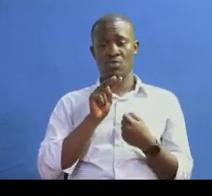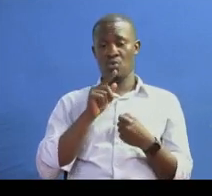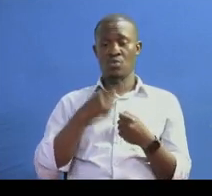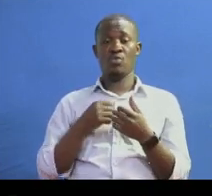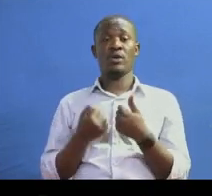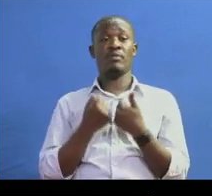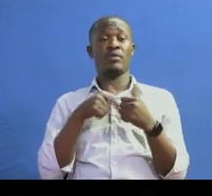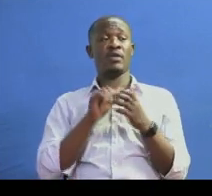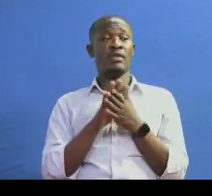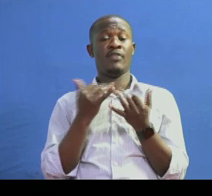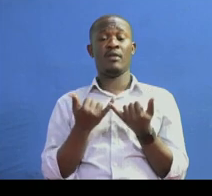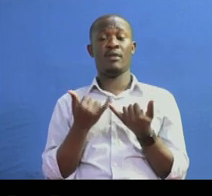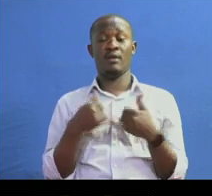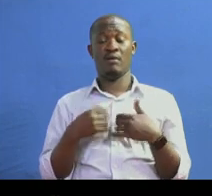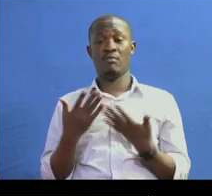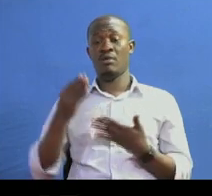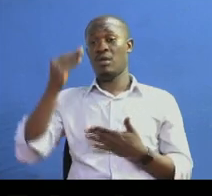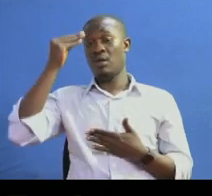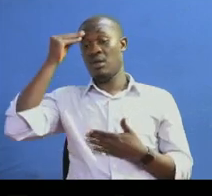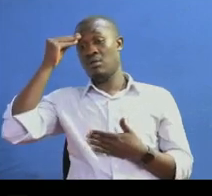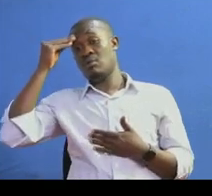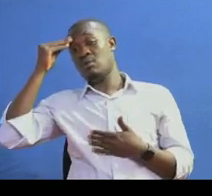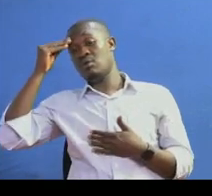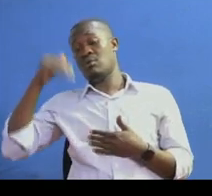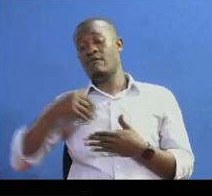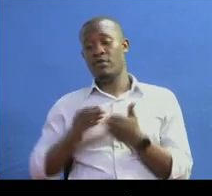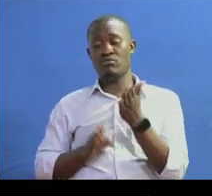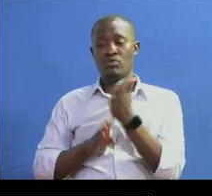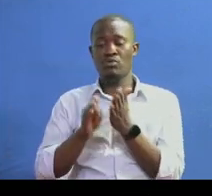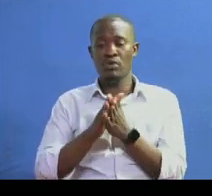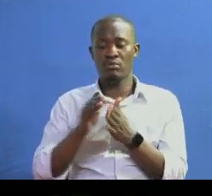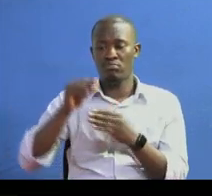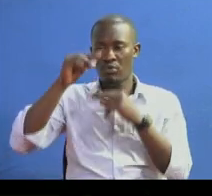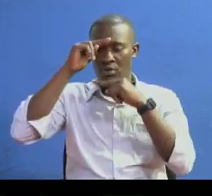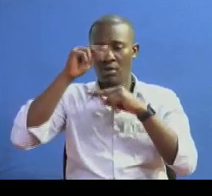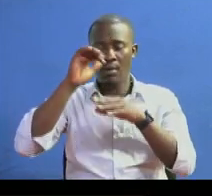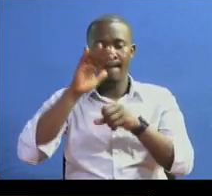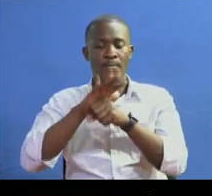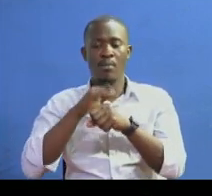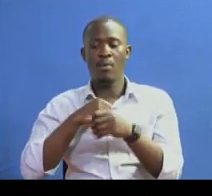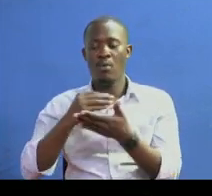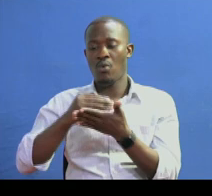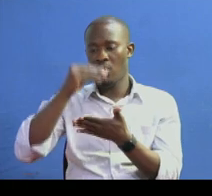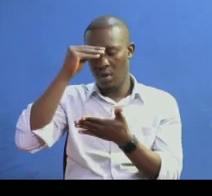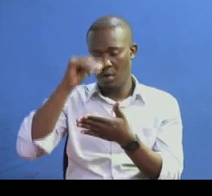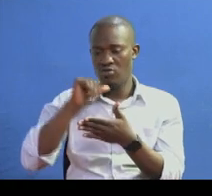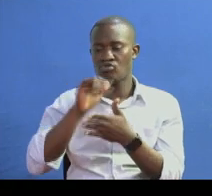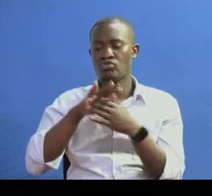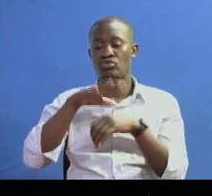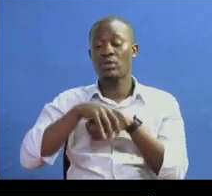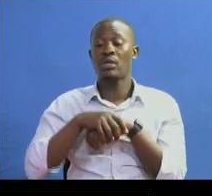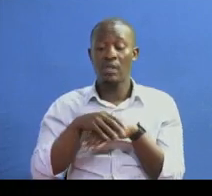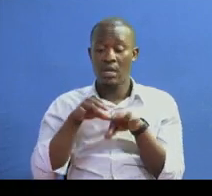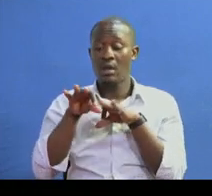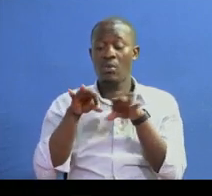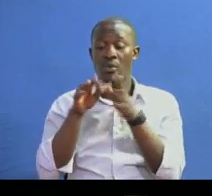was happening in the current education system, even the junior secondary schools, you realize that most of the learners, in fact, don't really get that quality